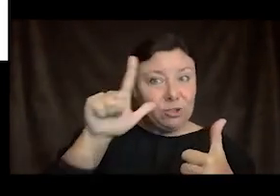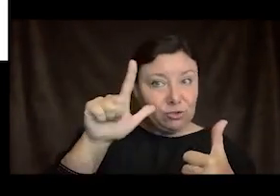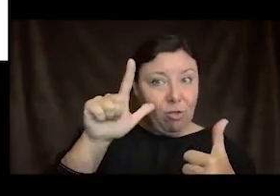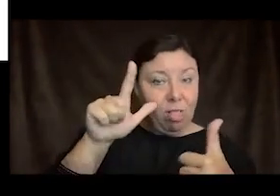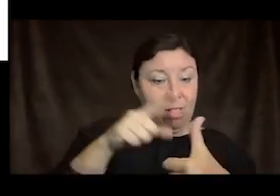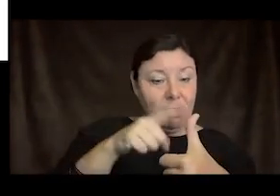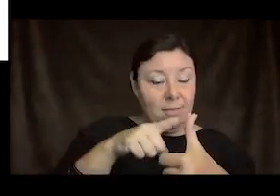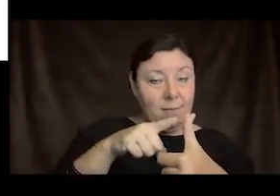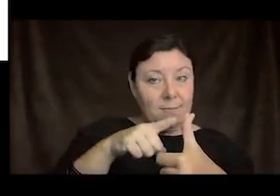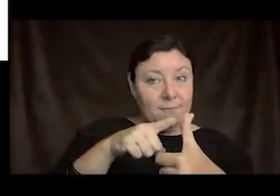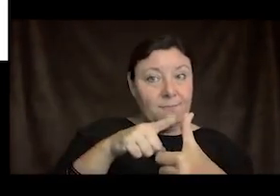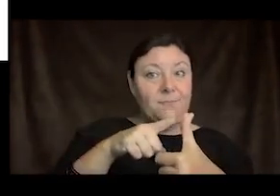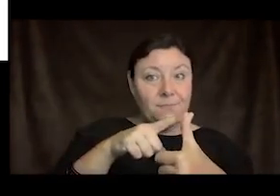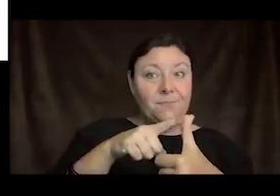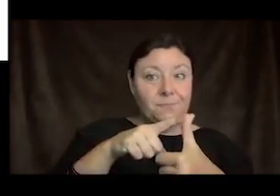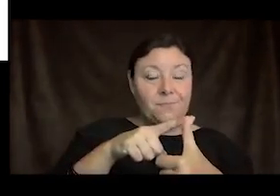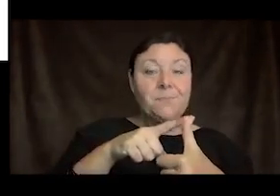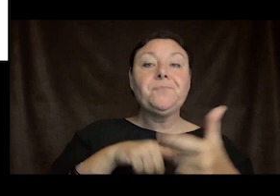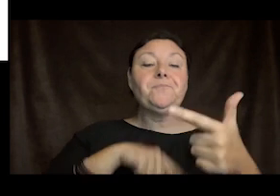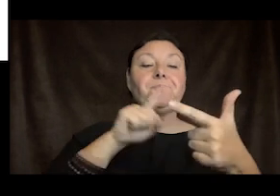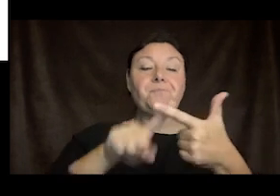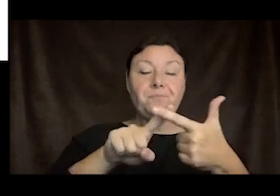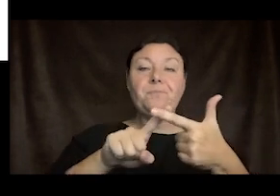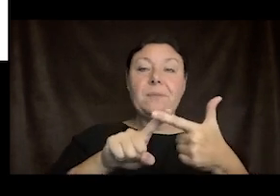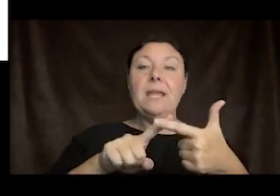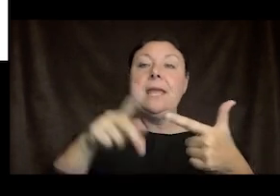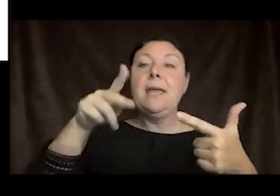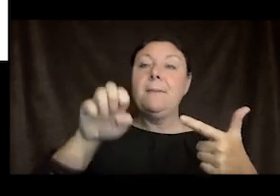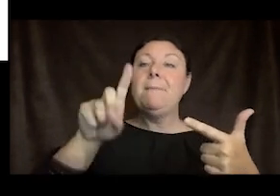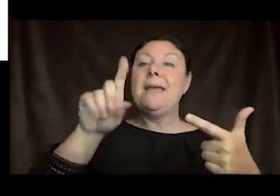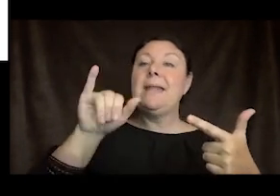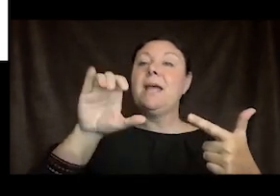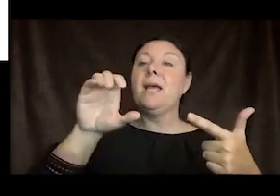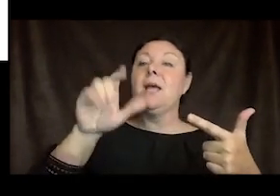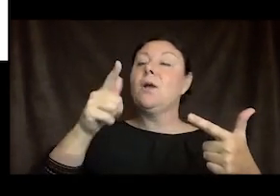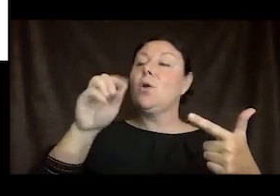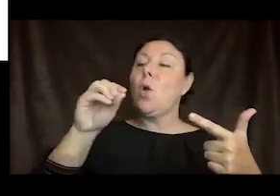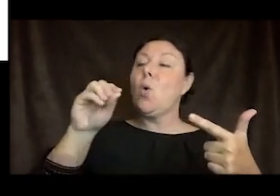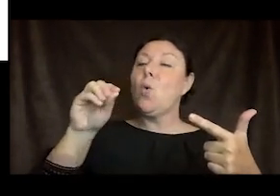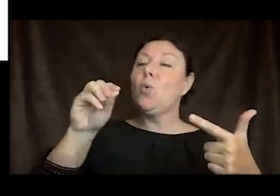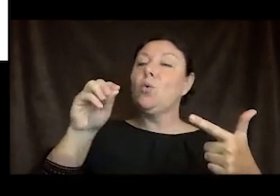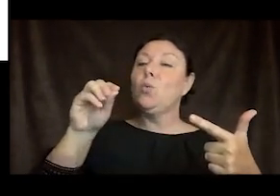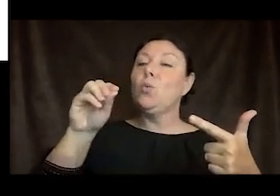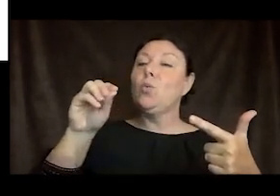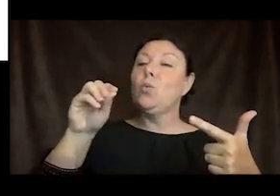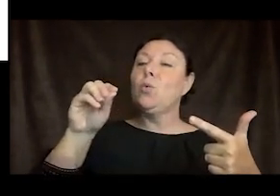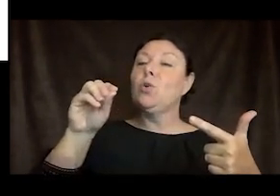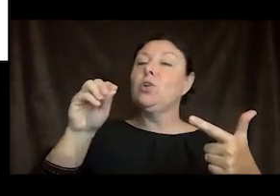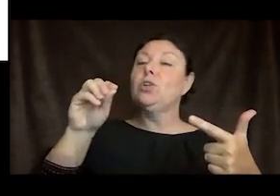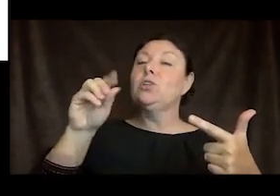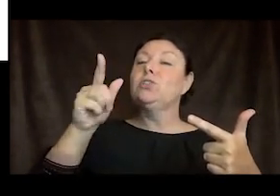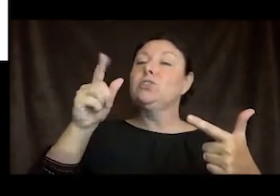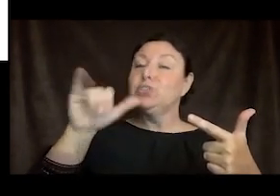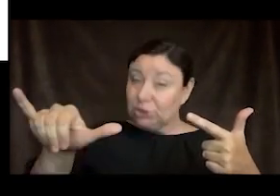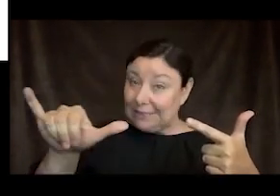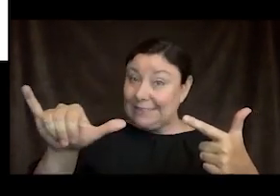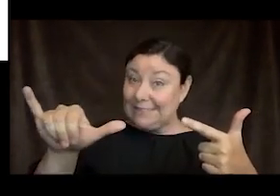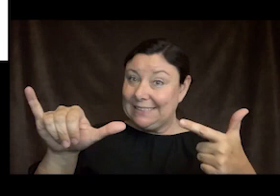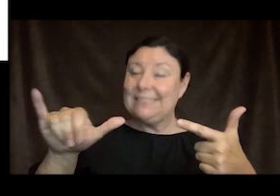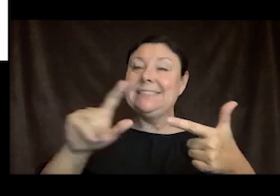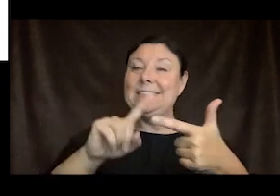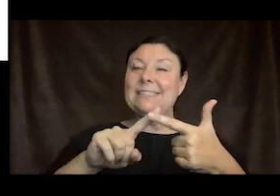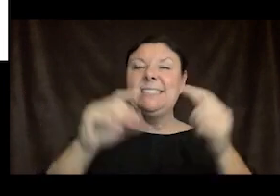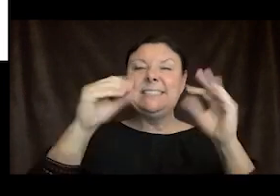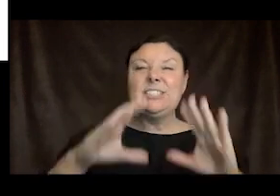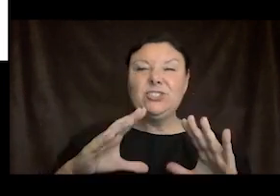can bridge the racial languages for both students and teachers. And if often when we sometimes see where there's discord